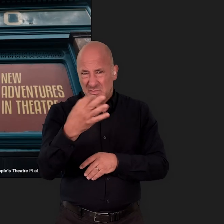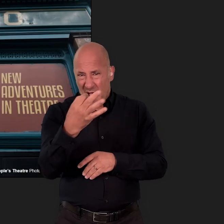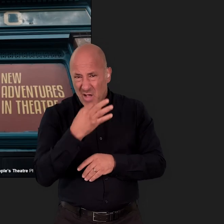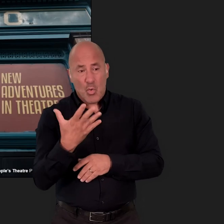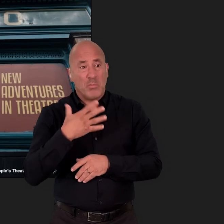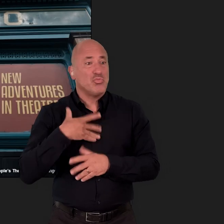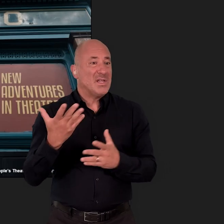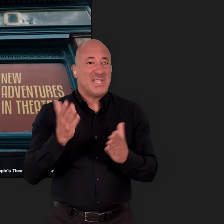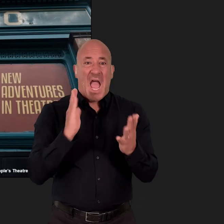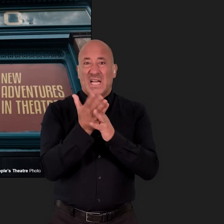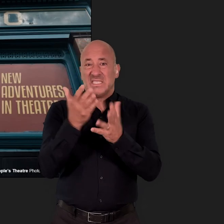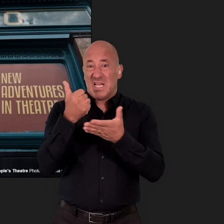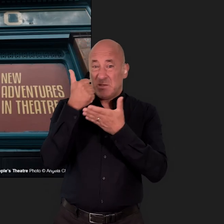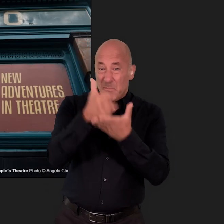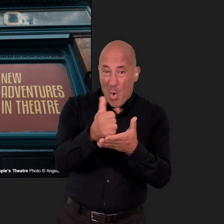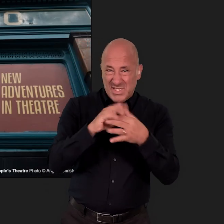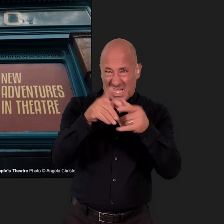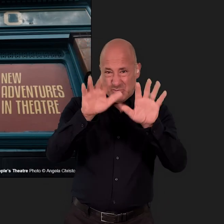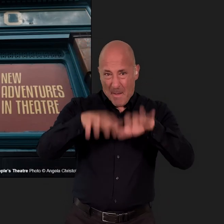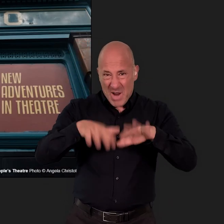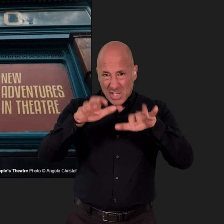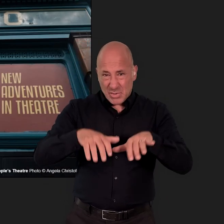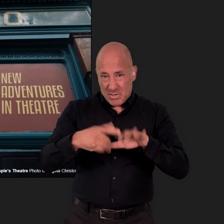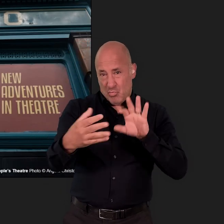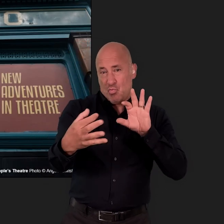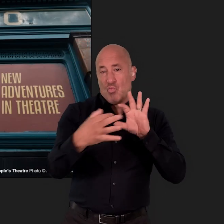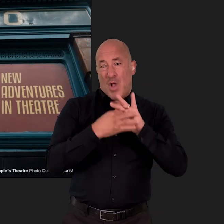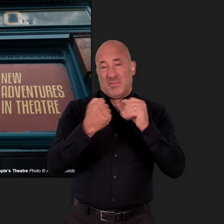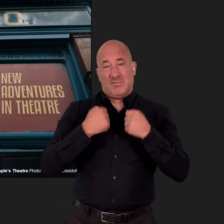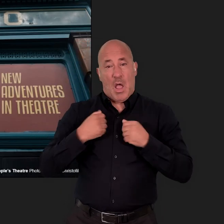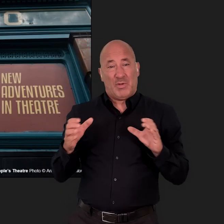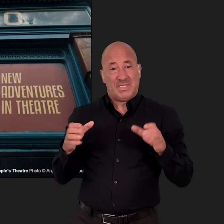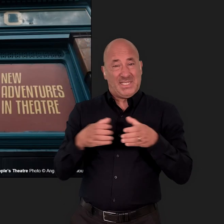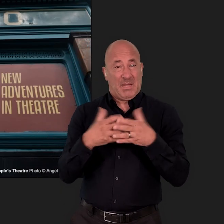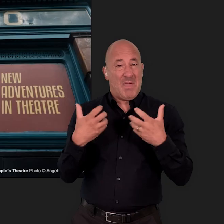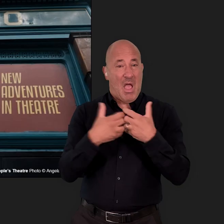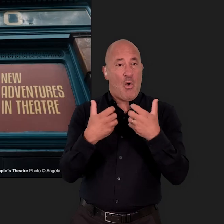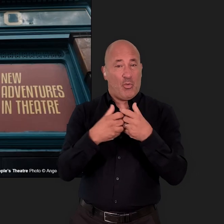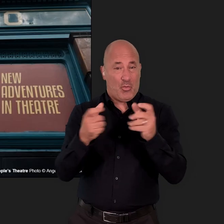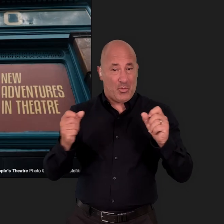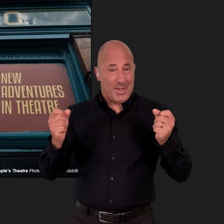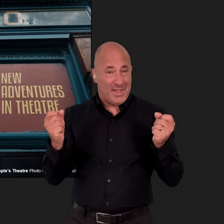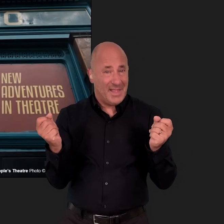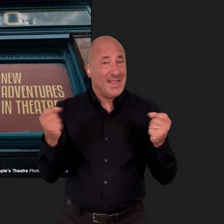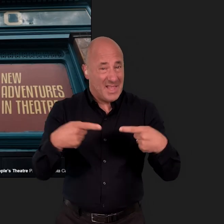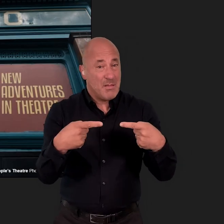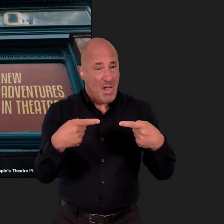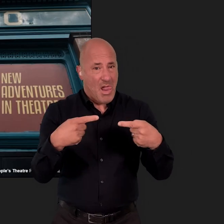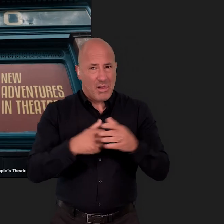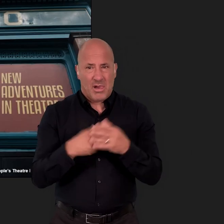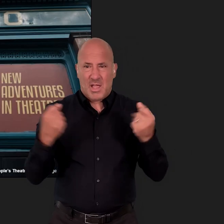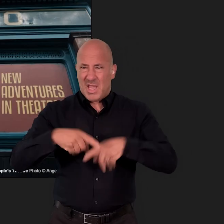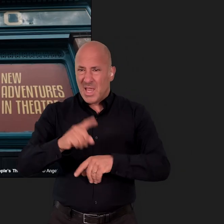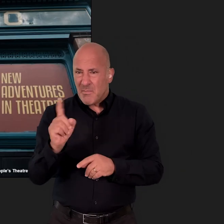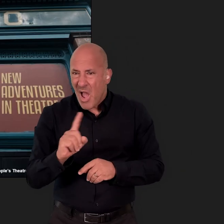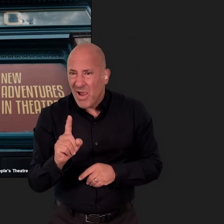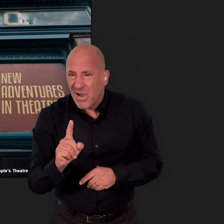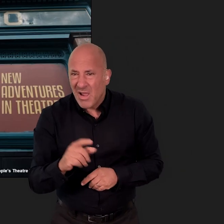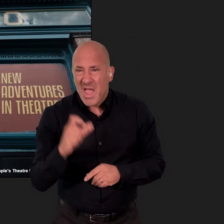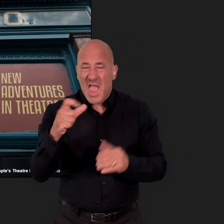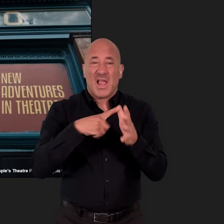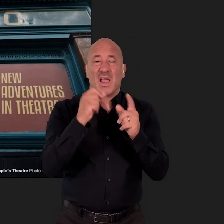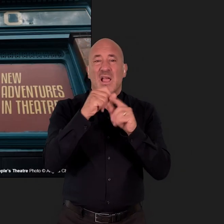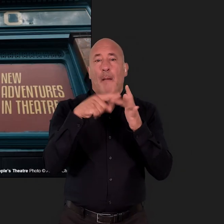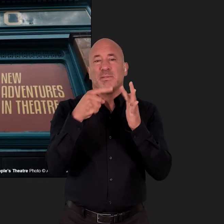you have any questions or if you require access support with your application, you can contact the Capital team directly by email